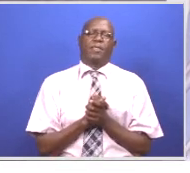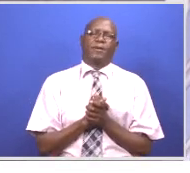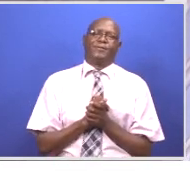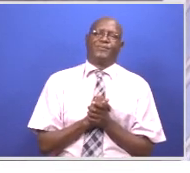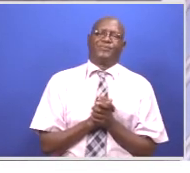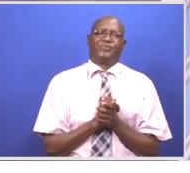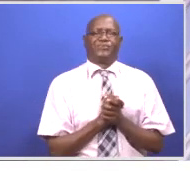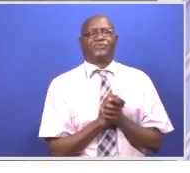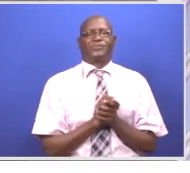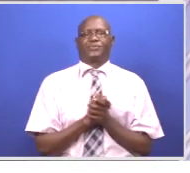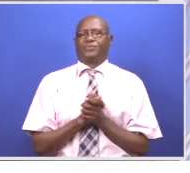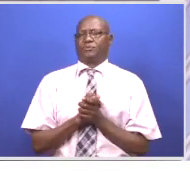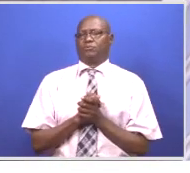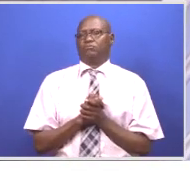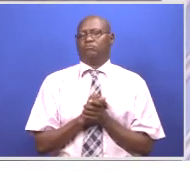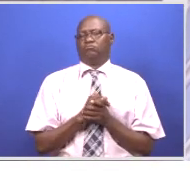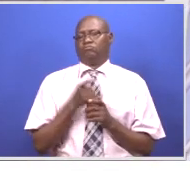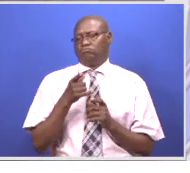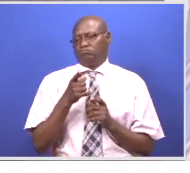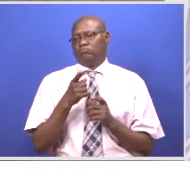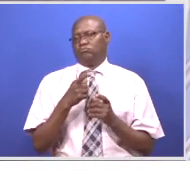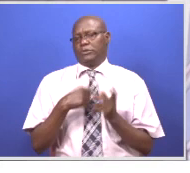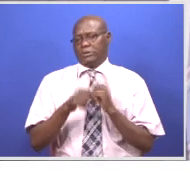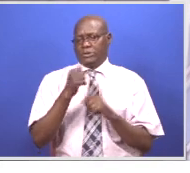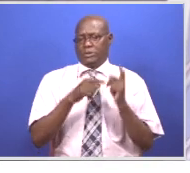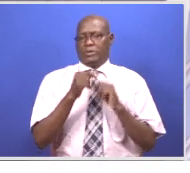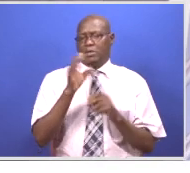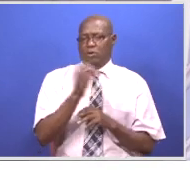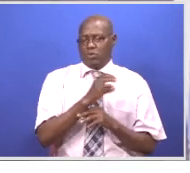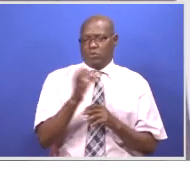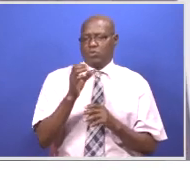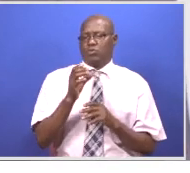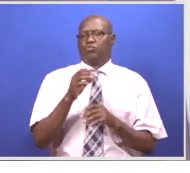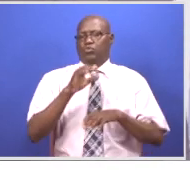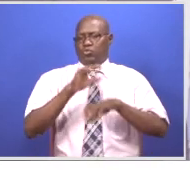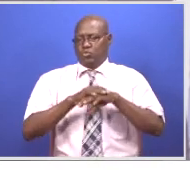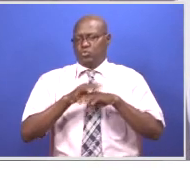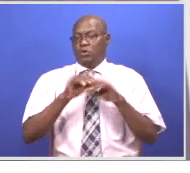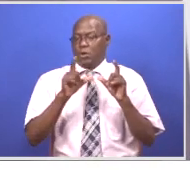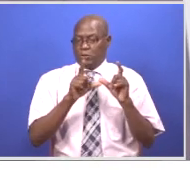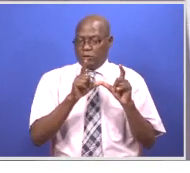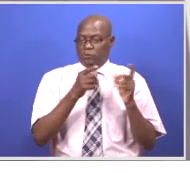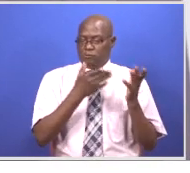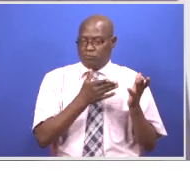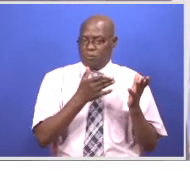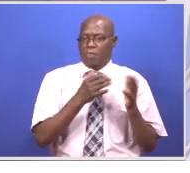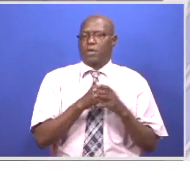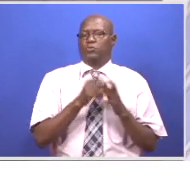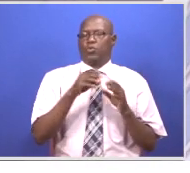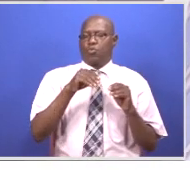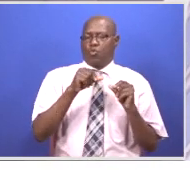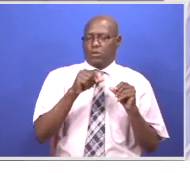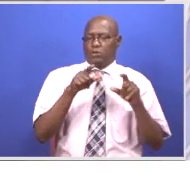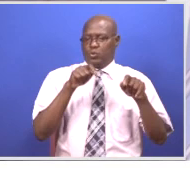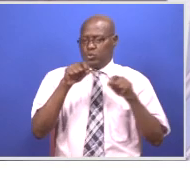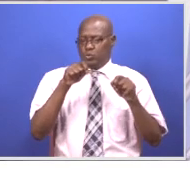spaces for selling the alcohol, they are properly licensed, the measures on quality control